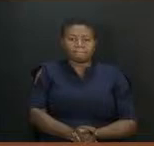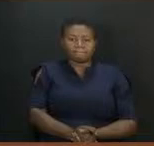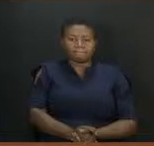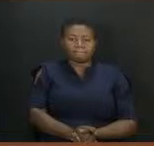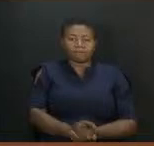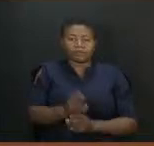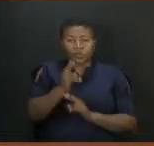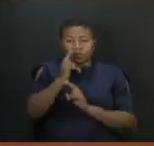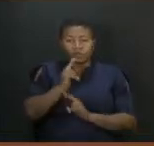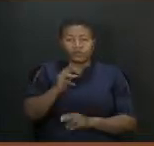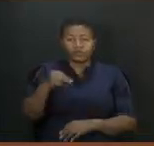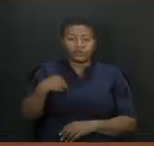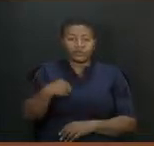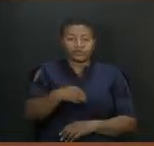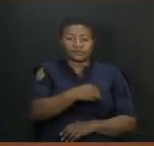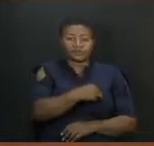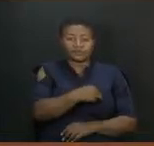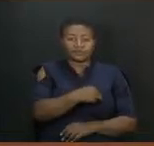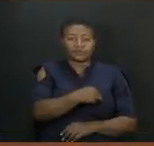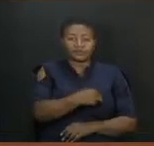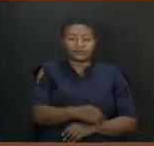Honorable members,